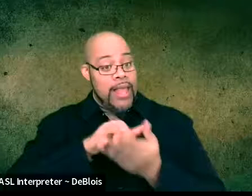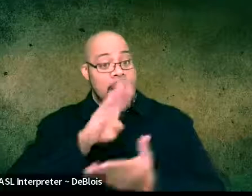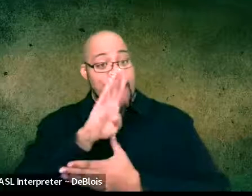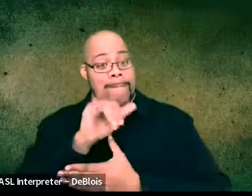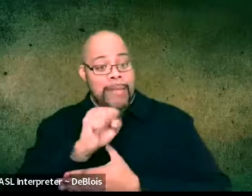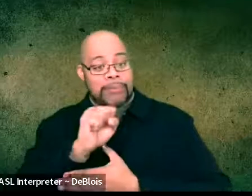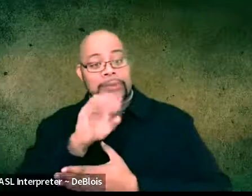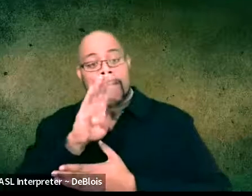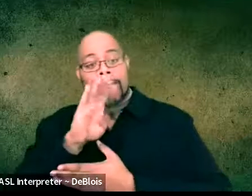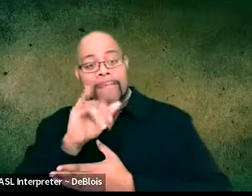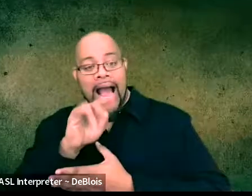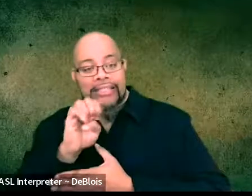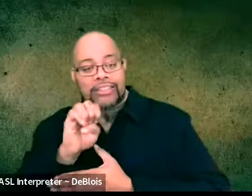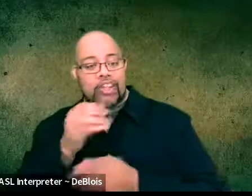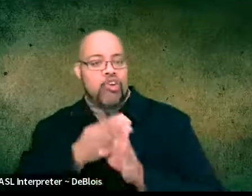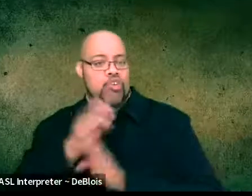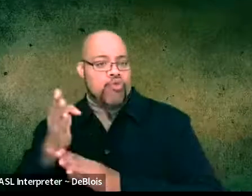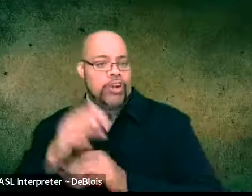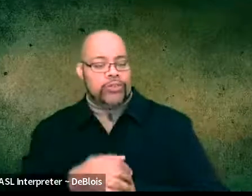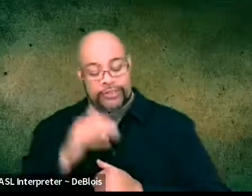Bites career.